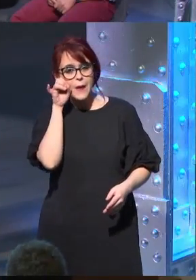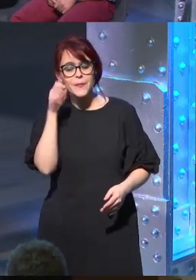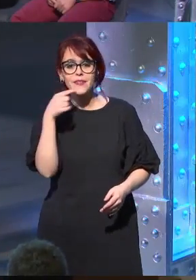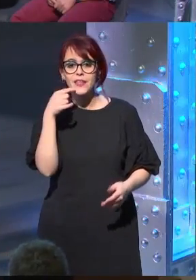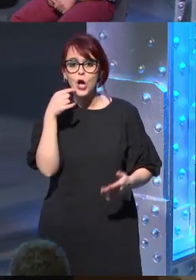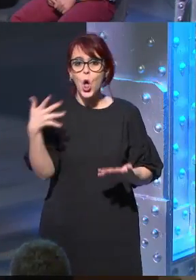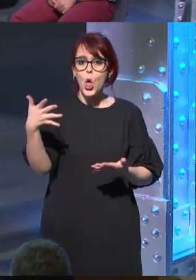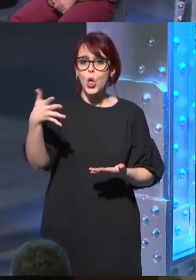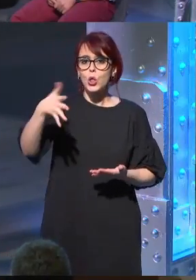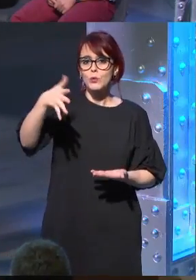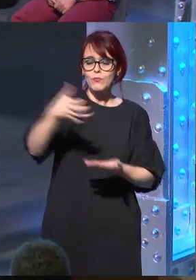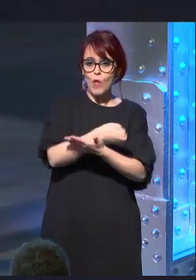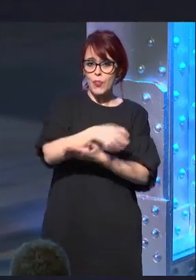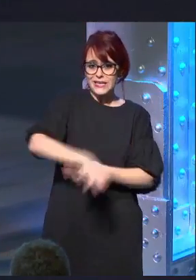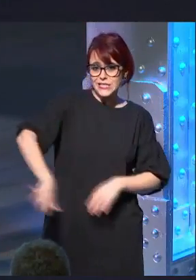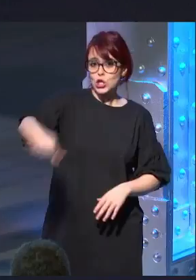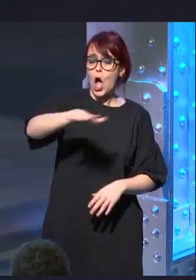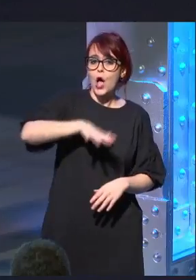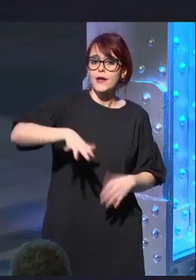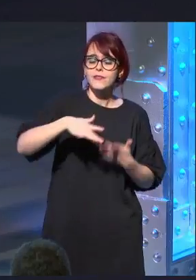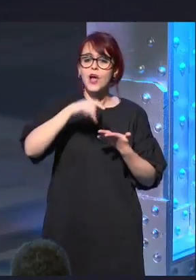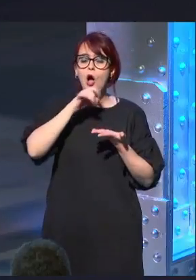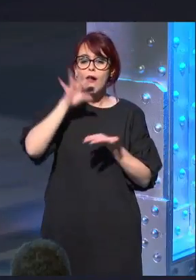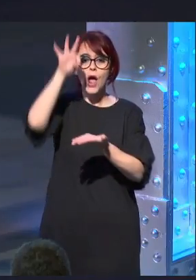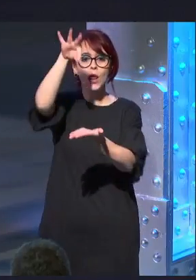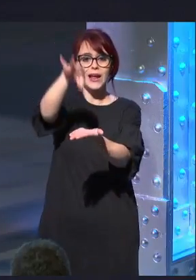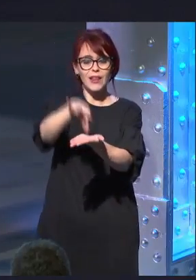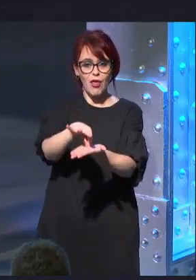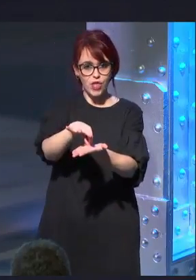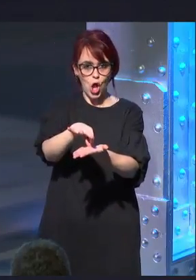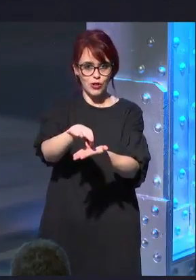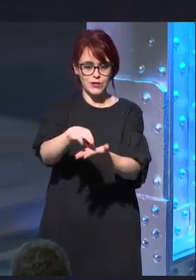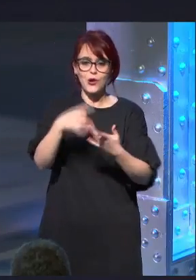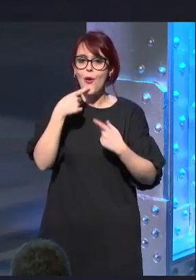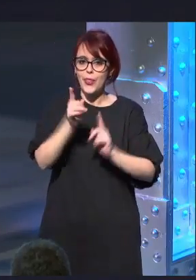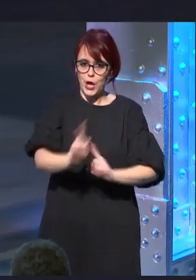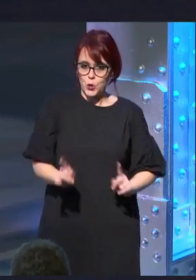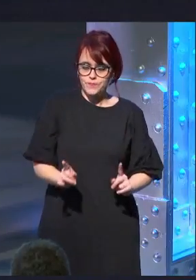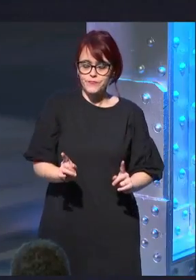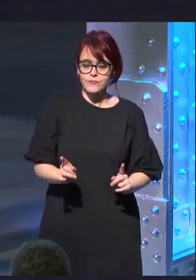Well, maybe if I post something in